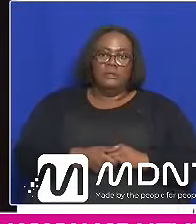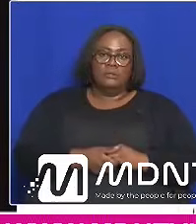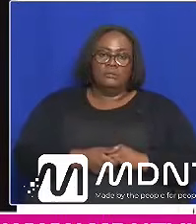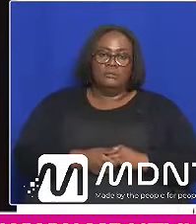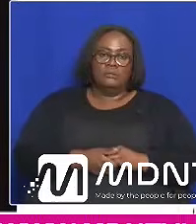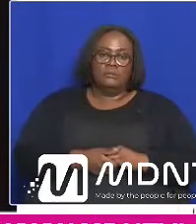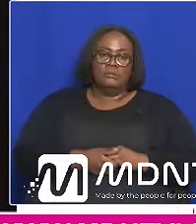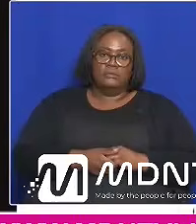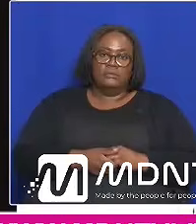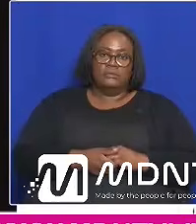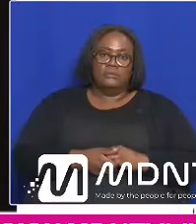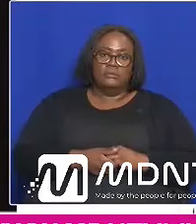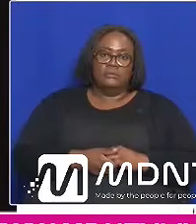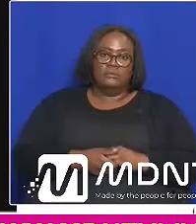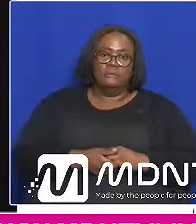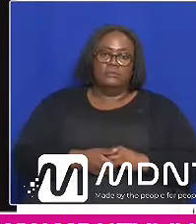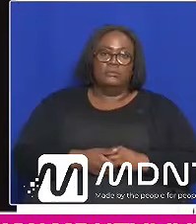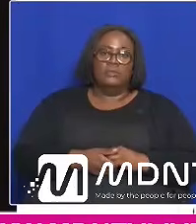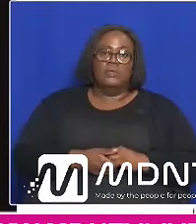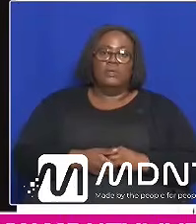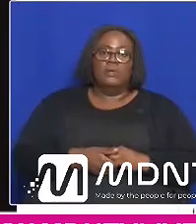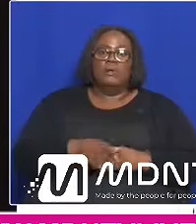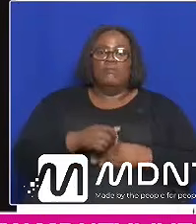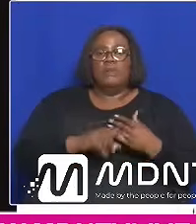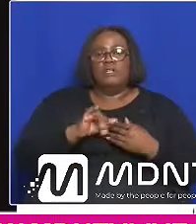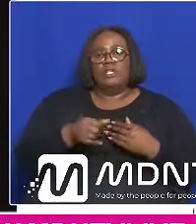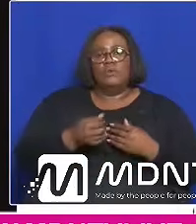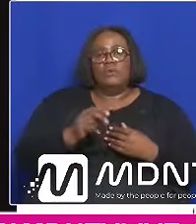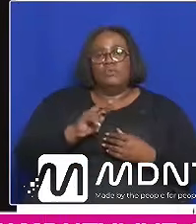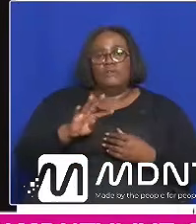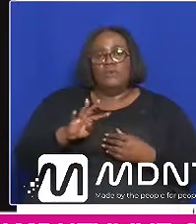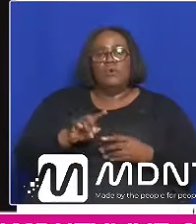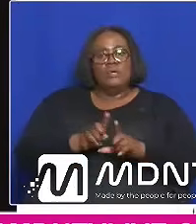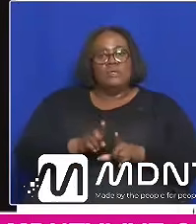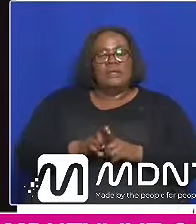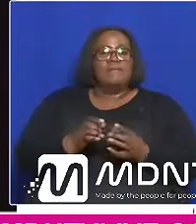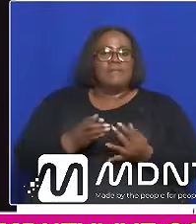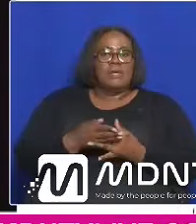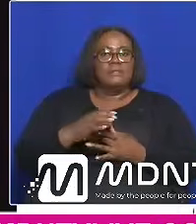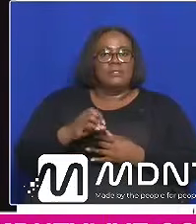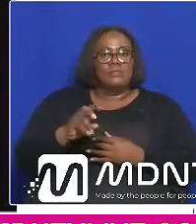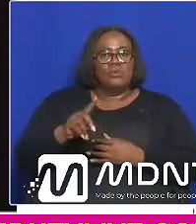on the 24th of January, this time, it's the same access code.